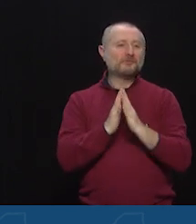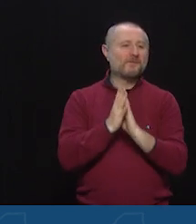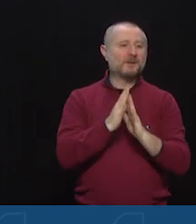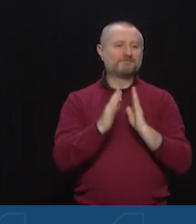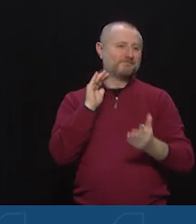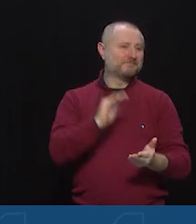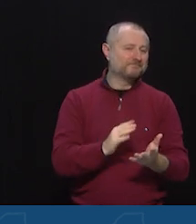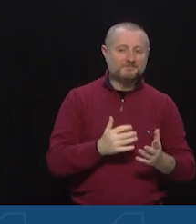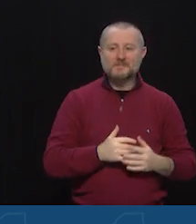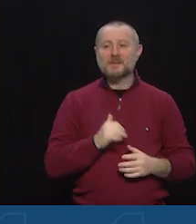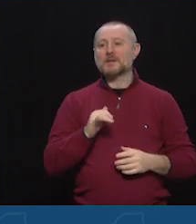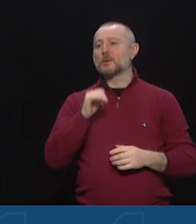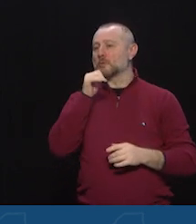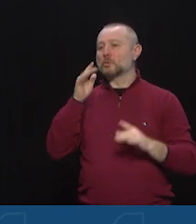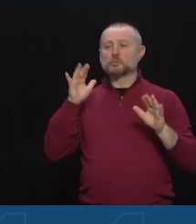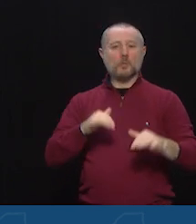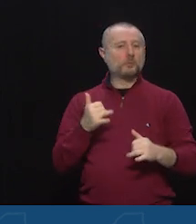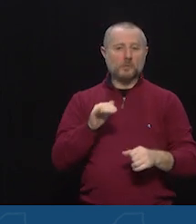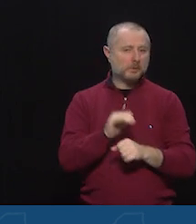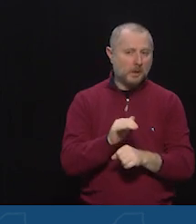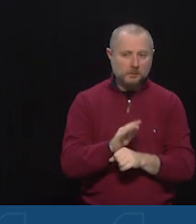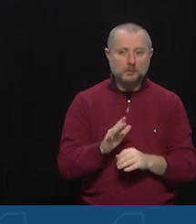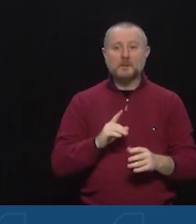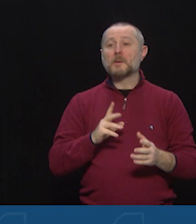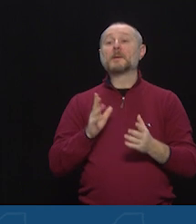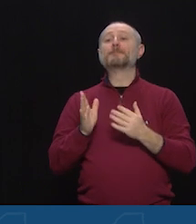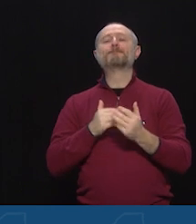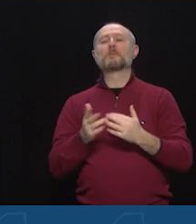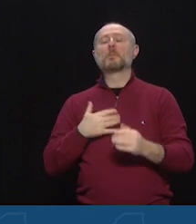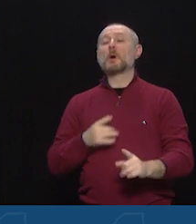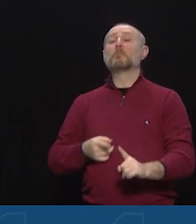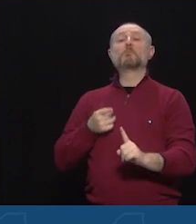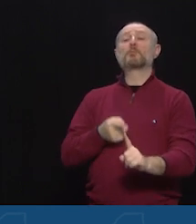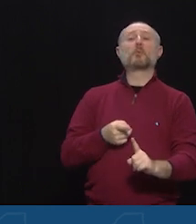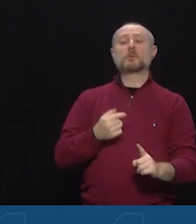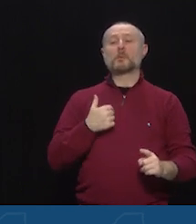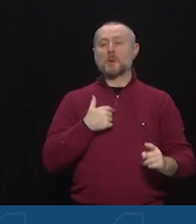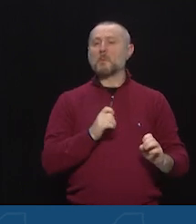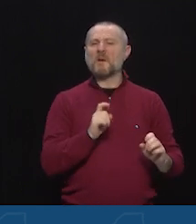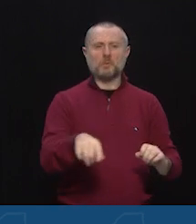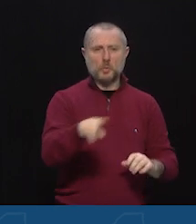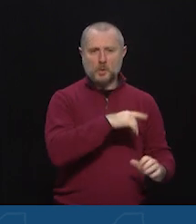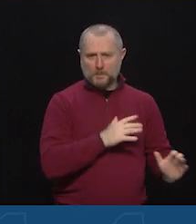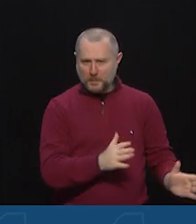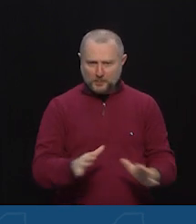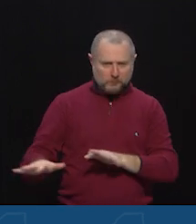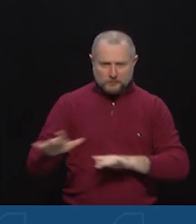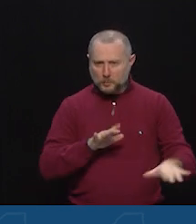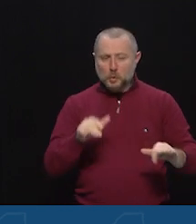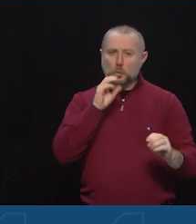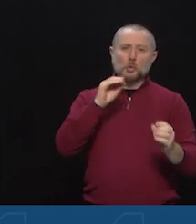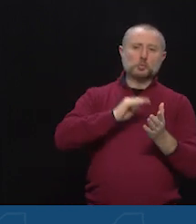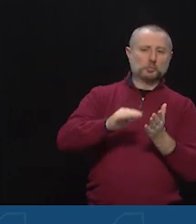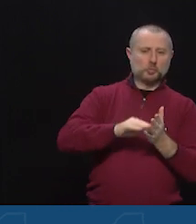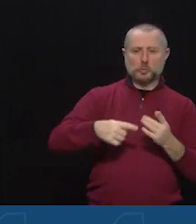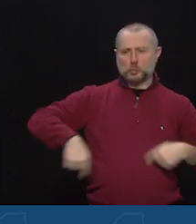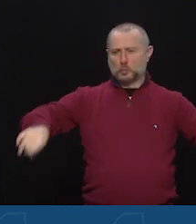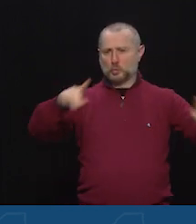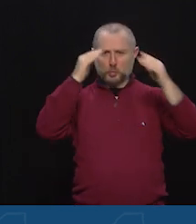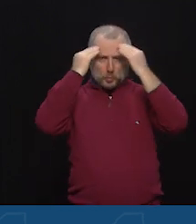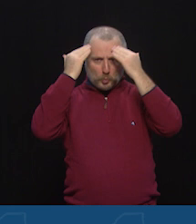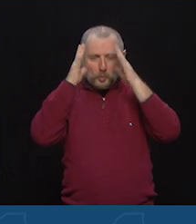hours tonight or even this morning. But the point is, we're on notice, and so there's no excuses. People should not be on the roads